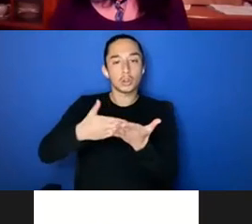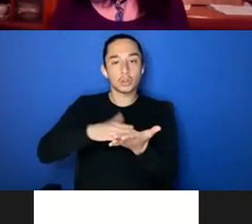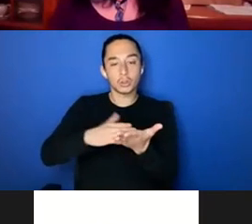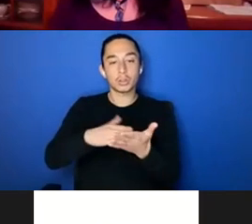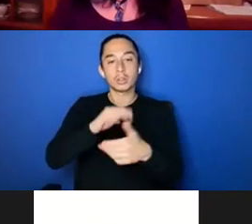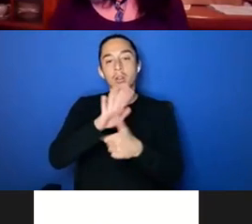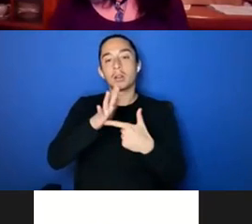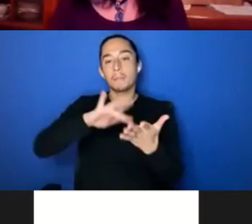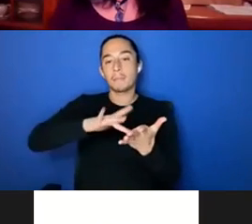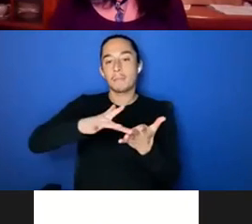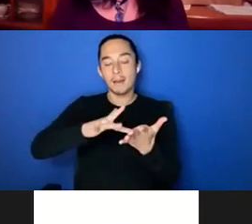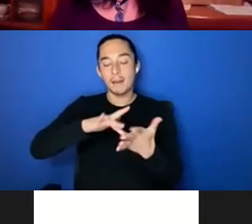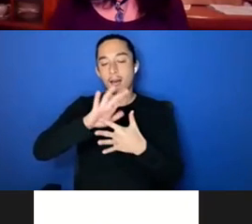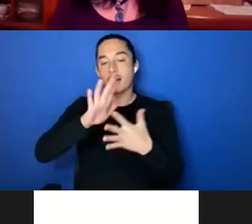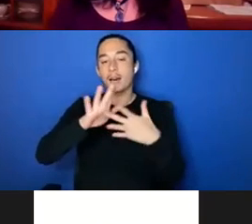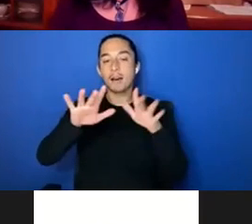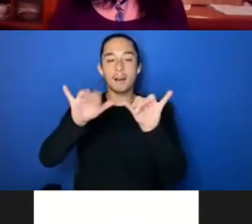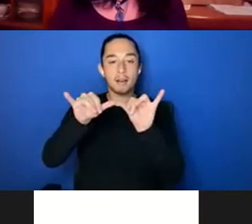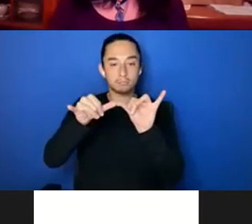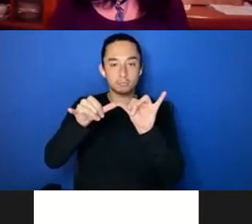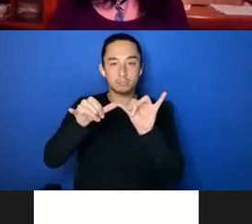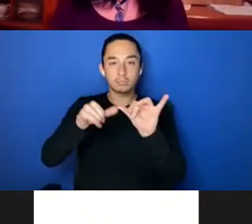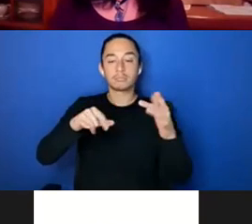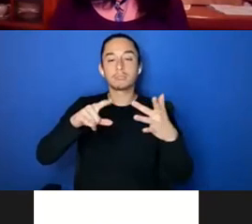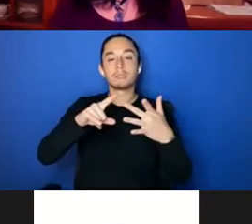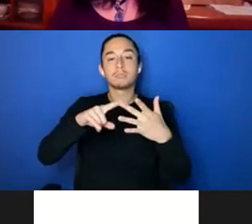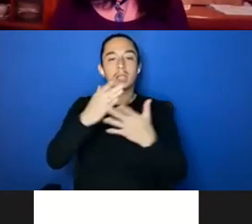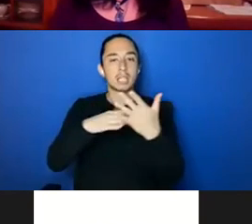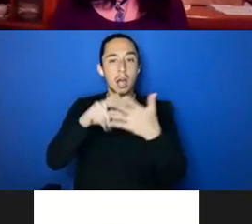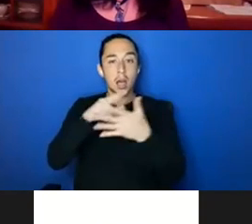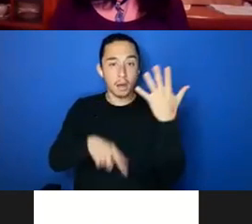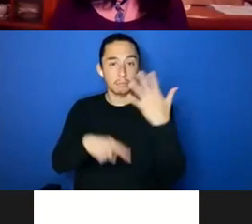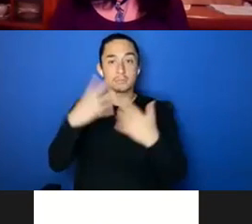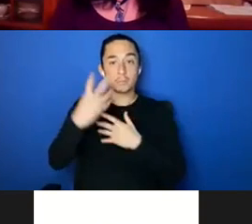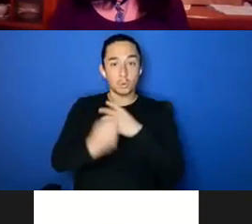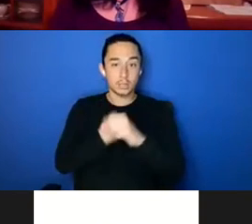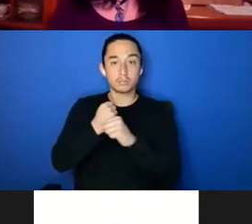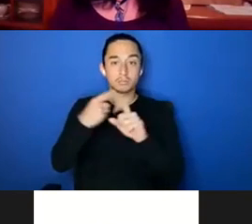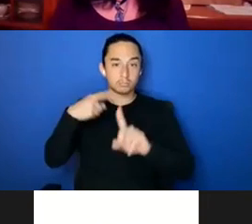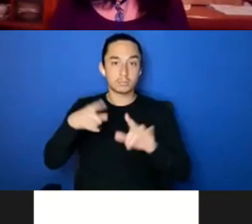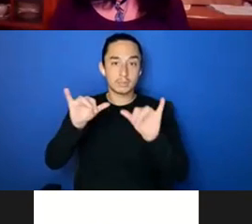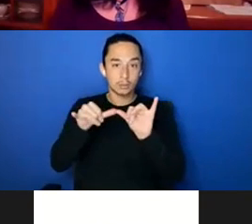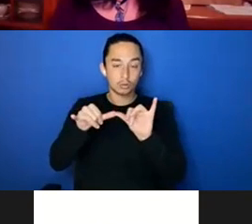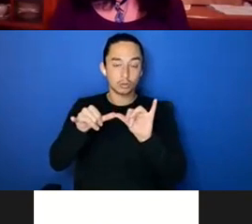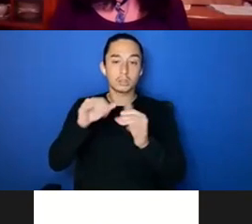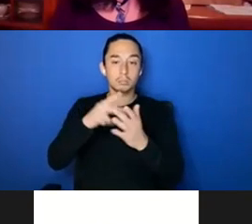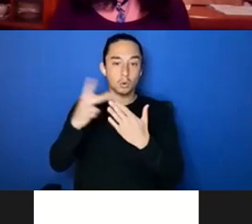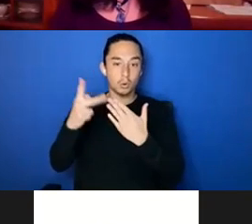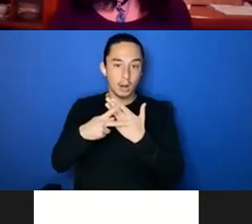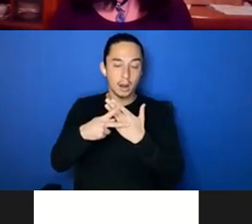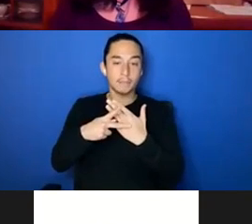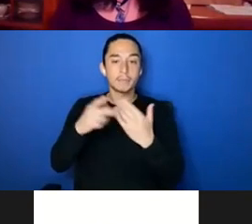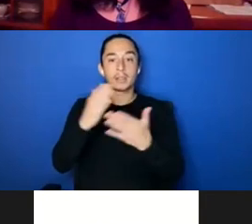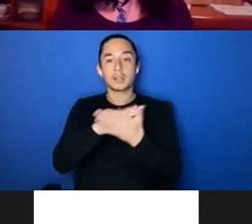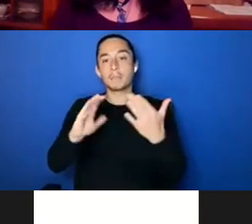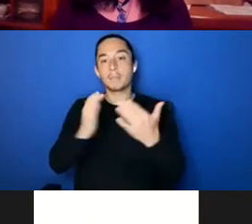medical pathway, our engineering pathway, some of those being four-year programs, specifically our engineering program, to some of our broadcast